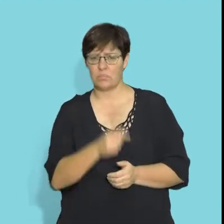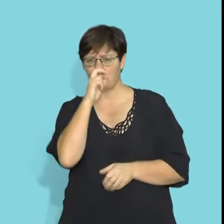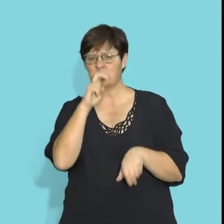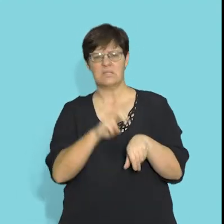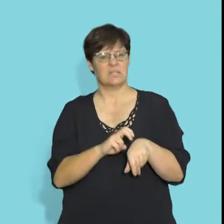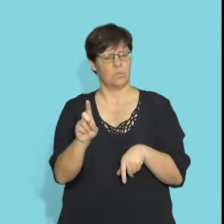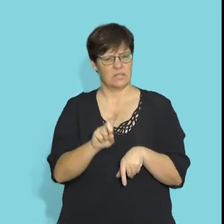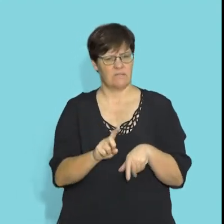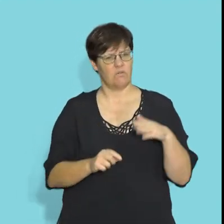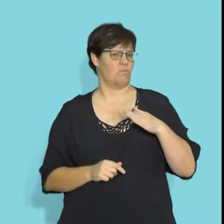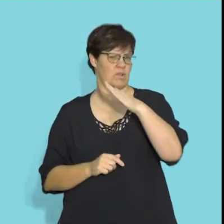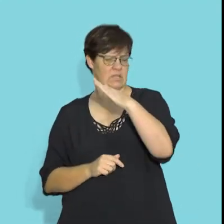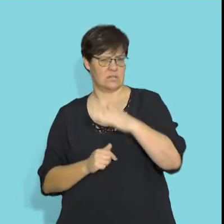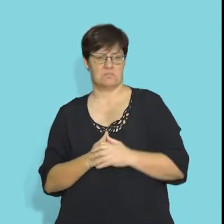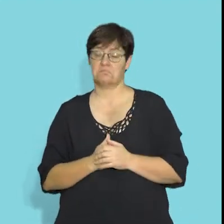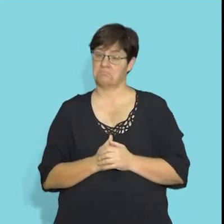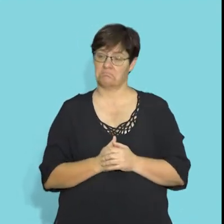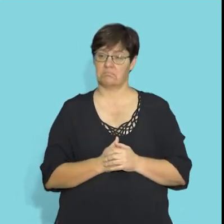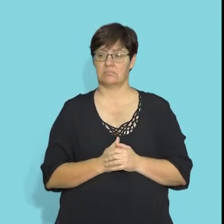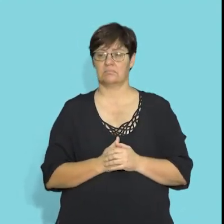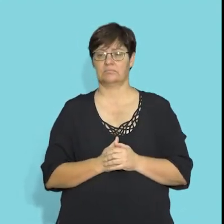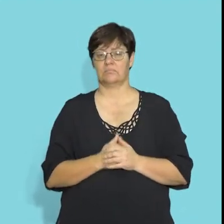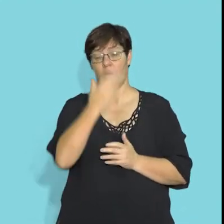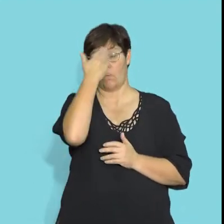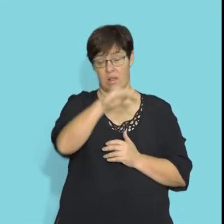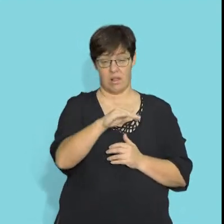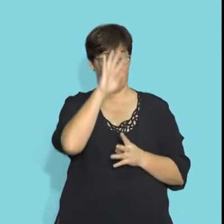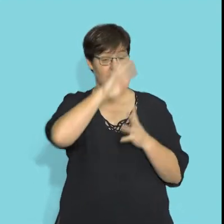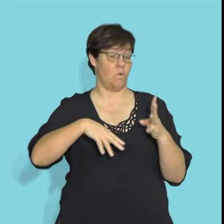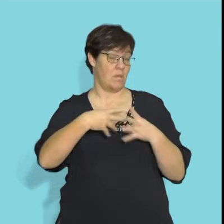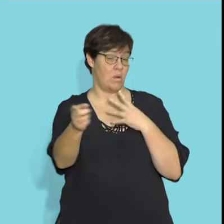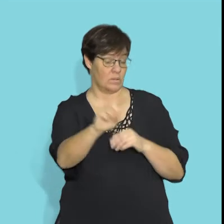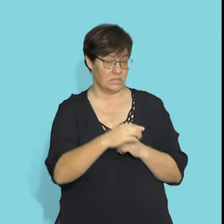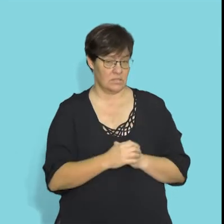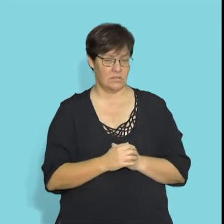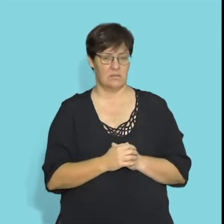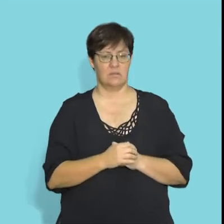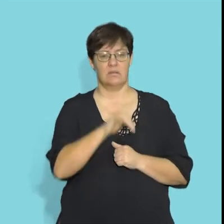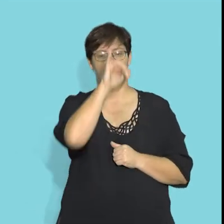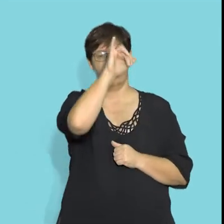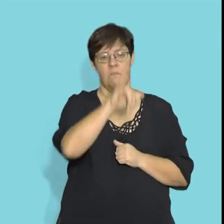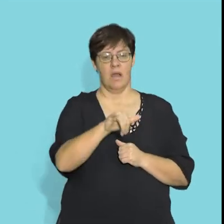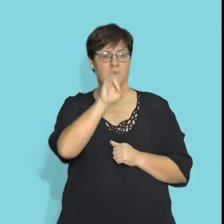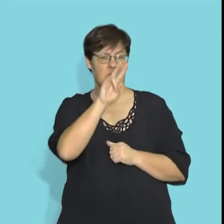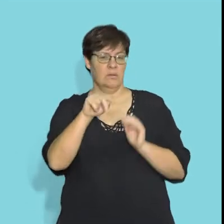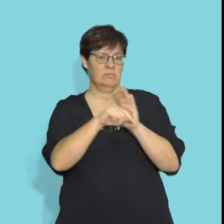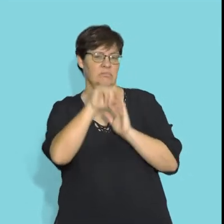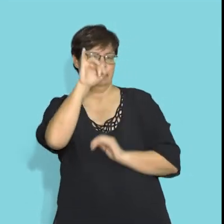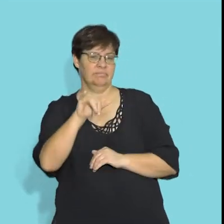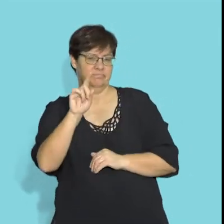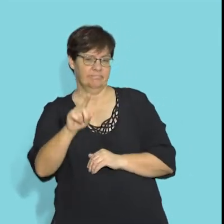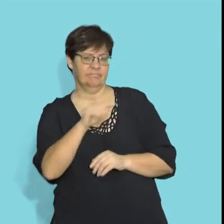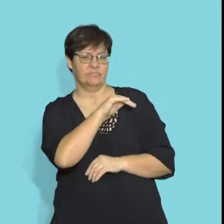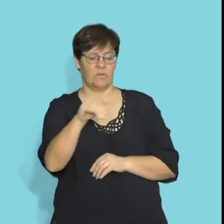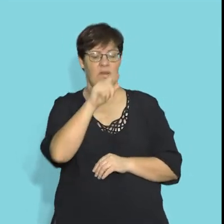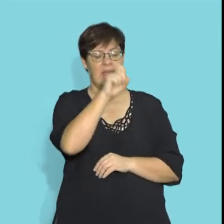do I need for the gradient? Well, I know that the formula is y2 minus y1